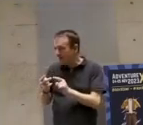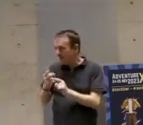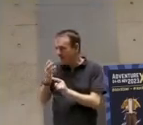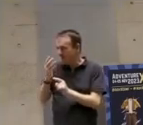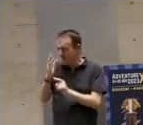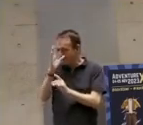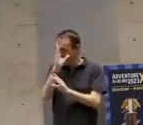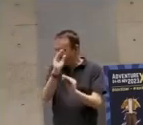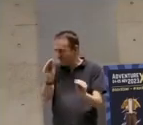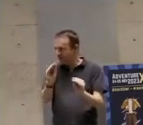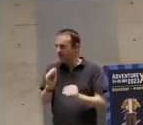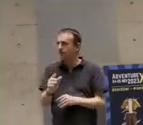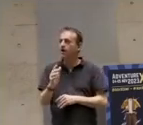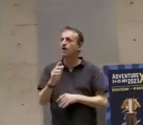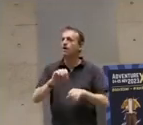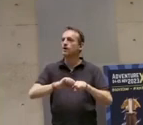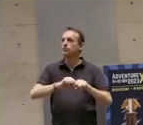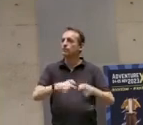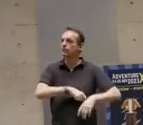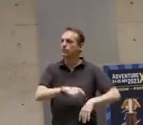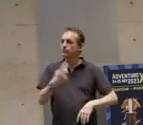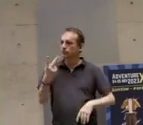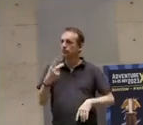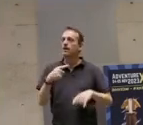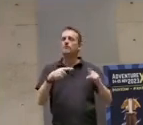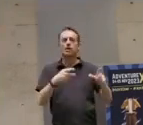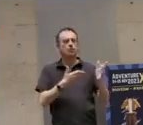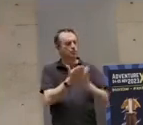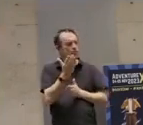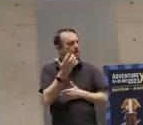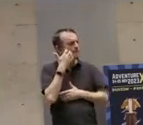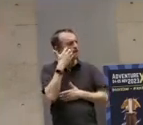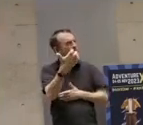this, for mobile, it was called